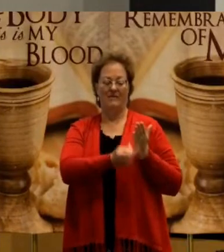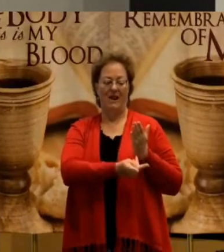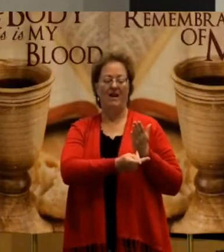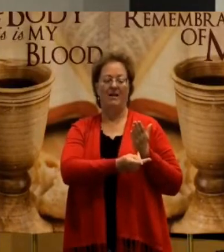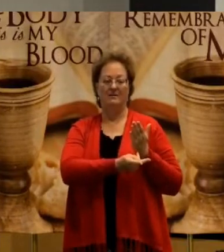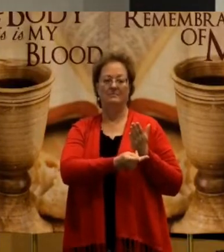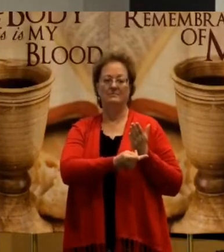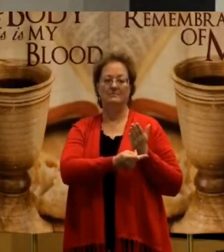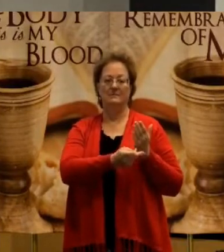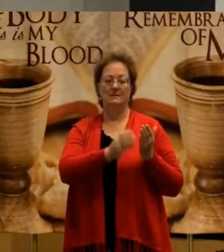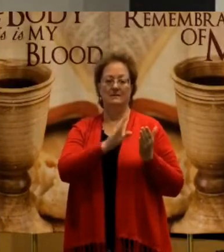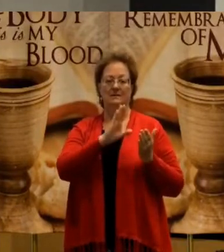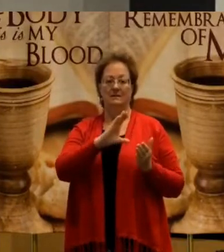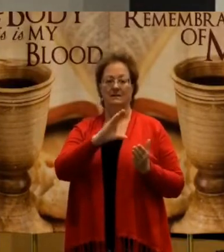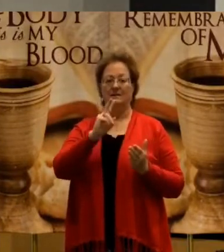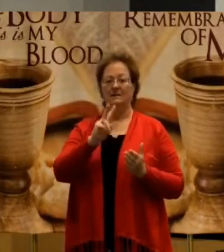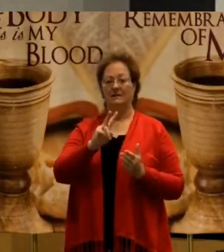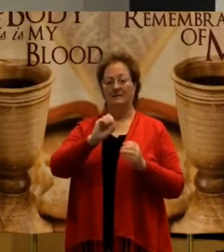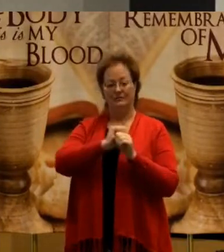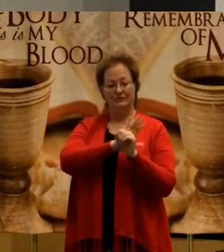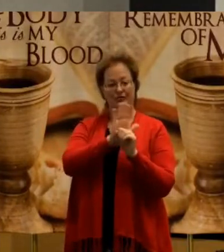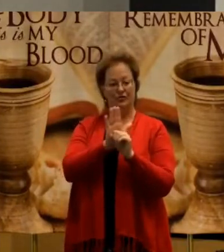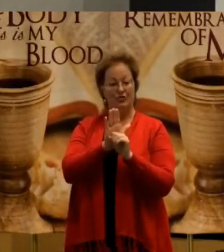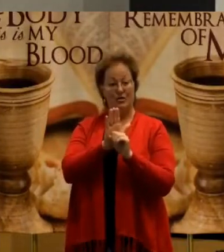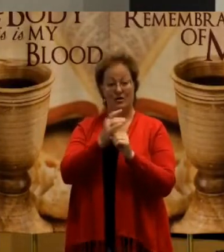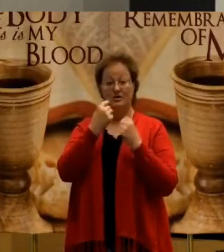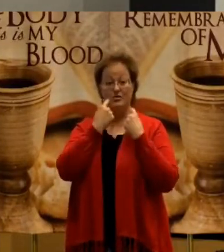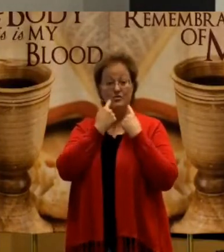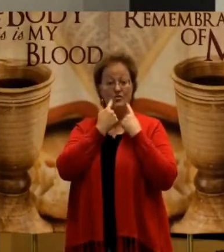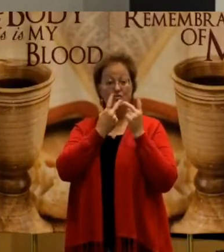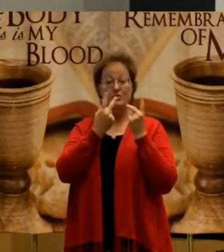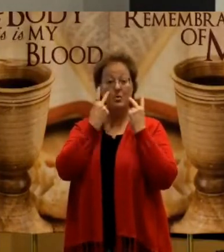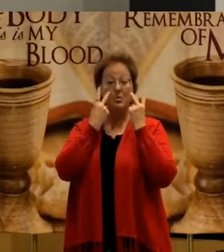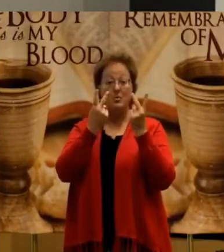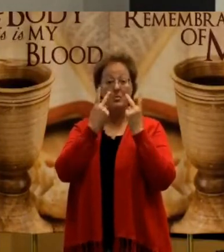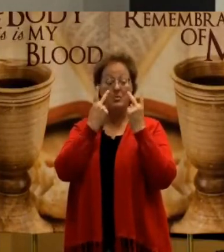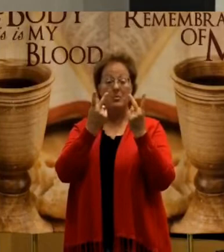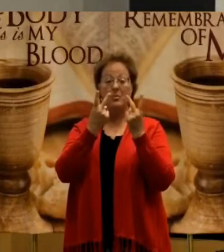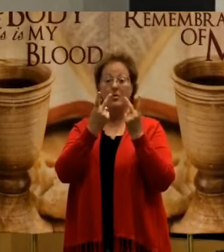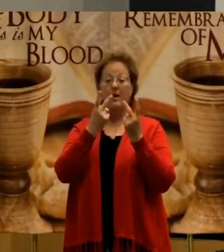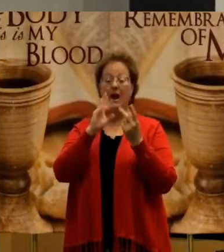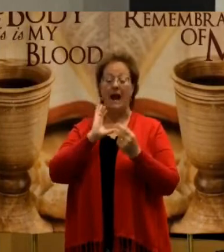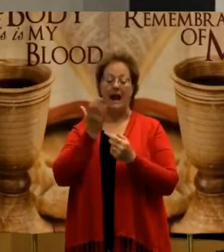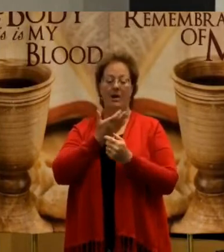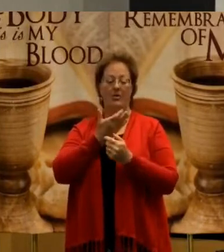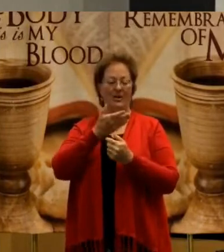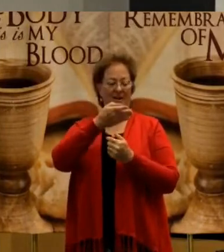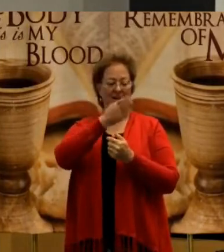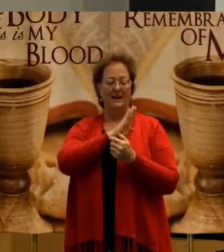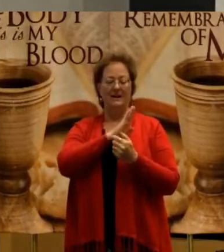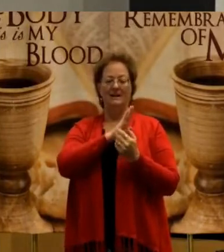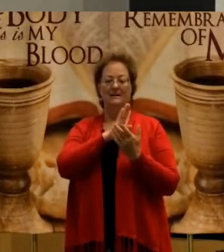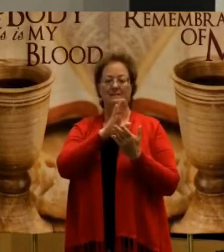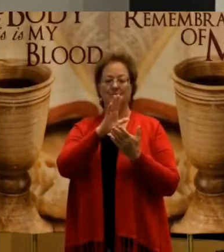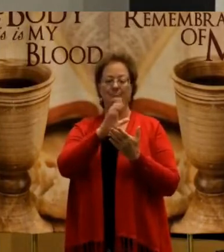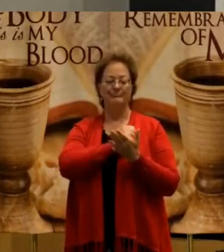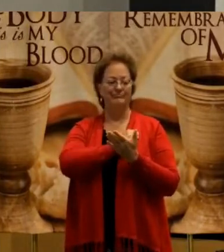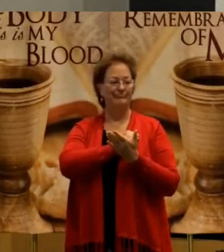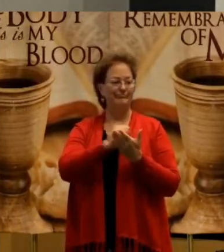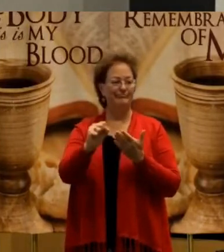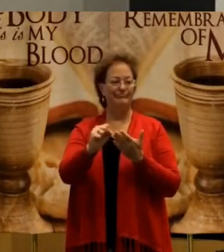The coronavirus crisis has shown us how quickly our gods can be grounded into powder and scattered on the